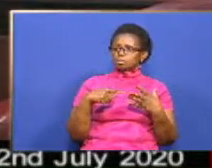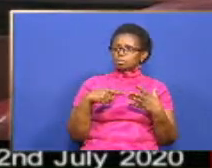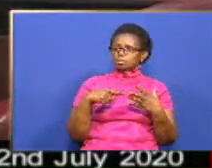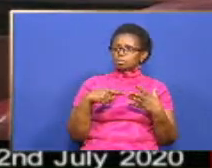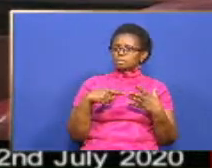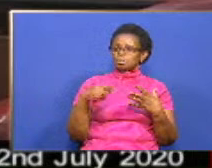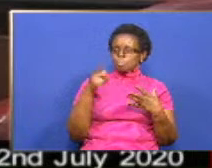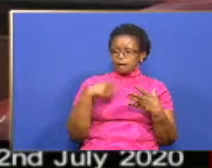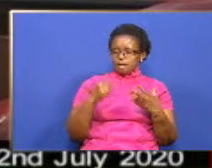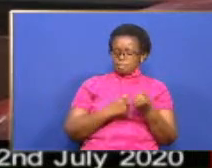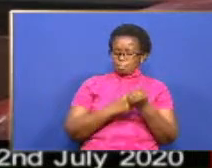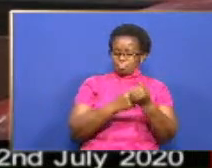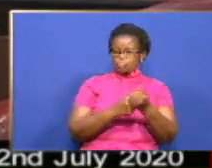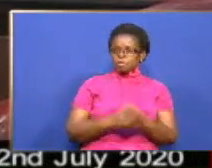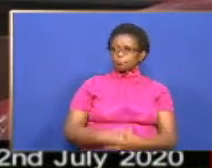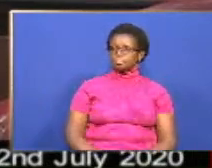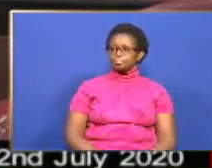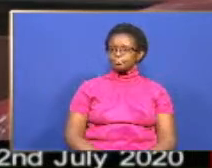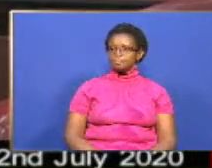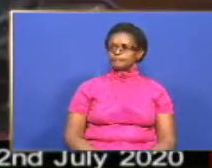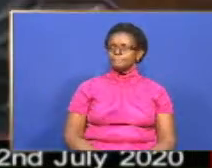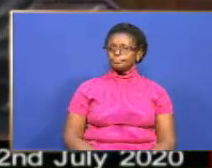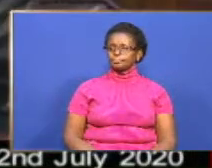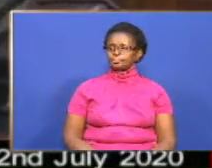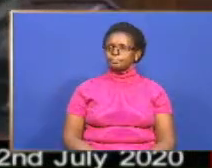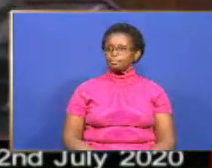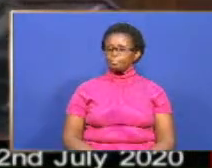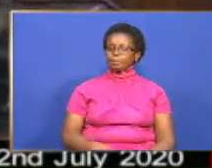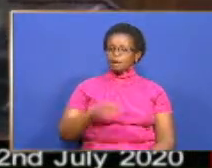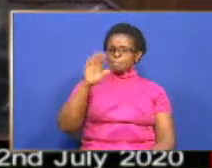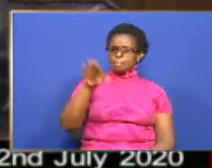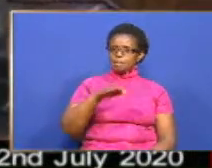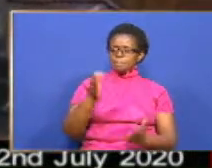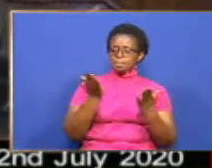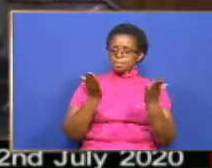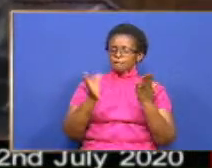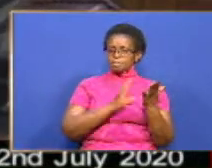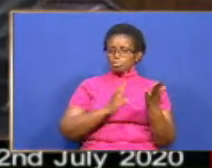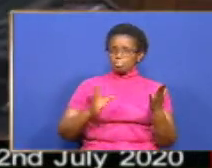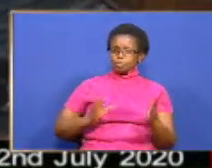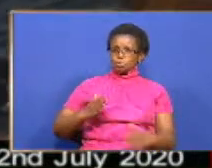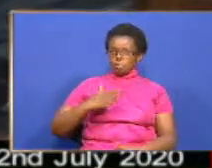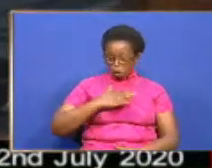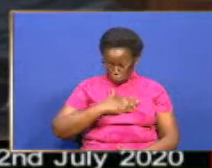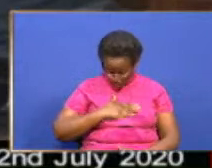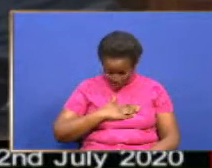do support it. Okay, let's hear from the Parliamentary Service Commission, Honorable Namsi Shaban.